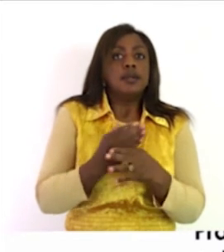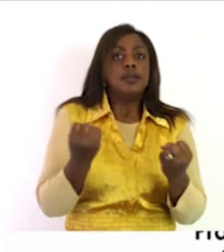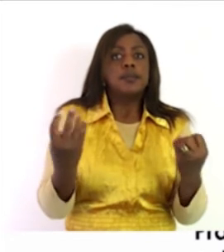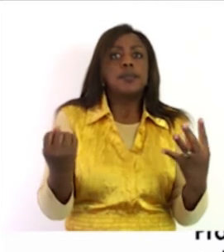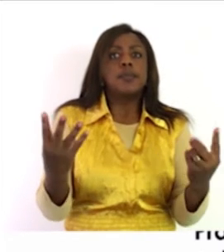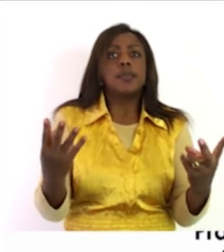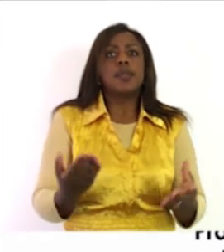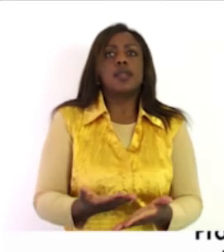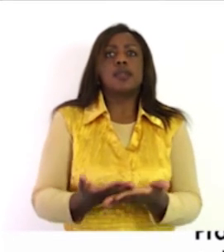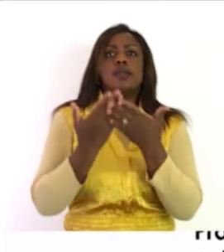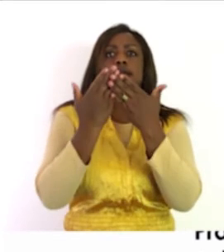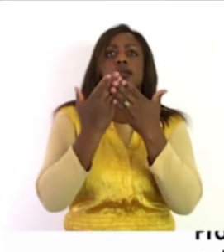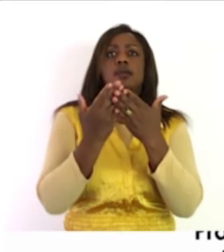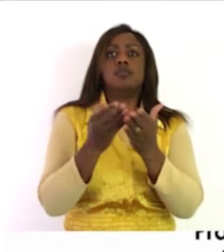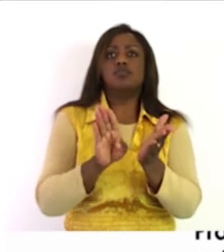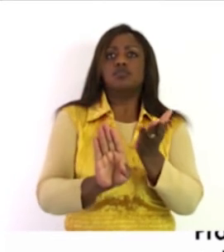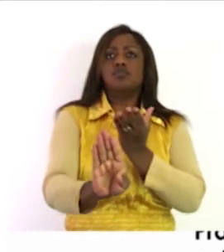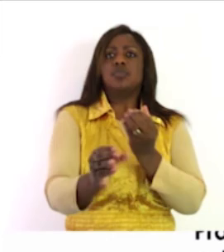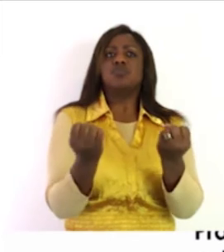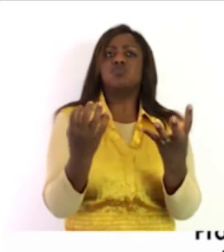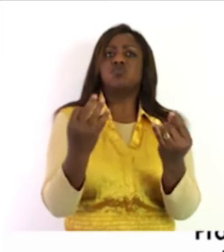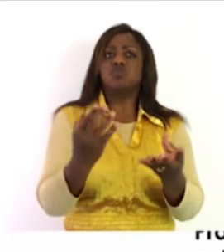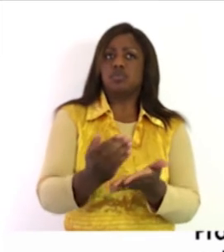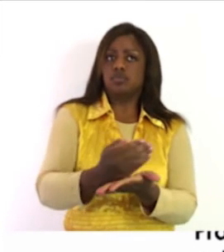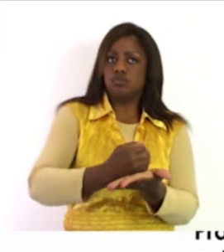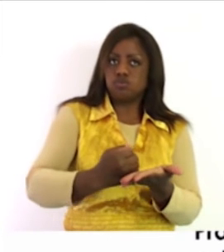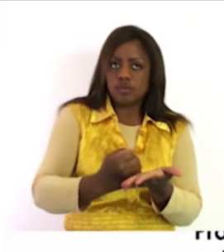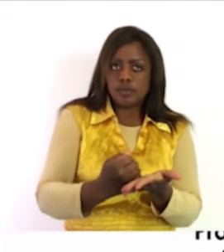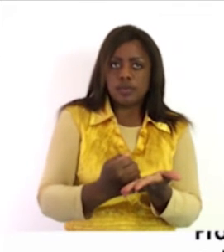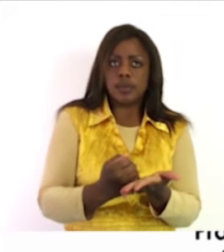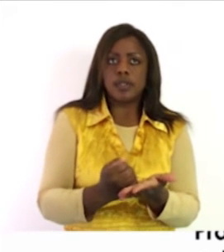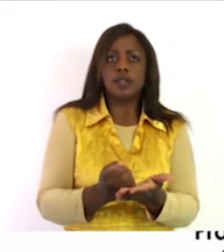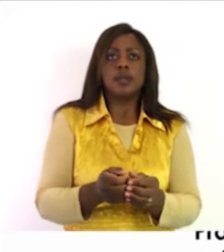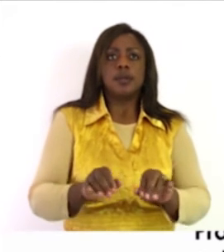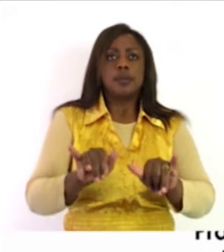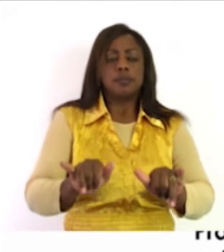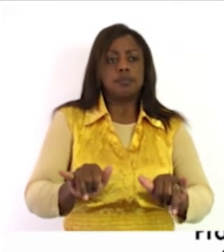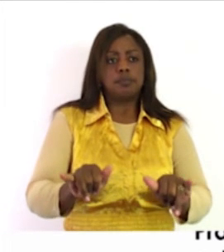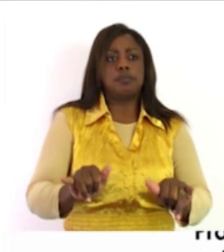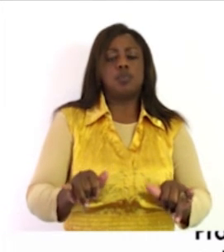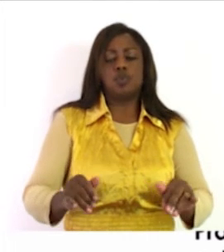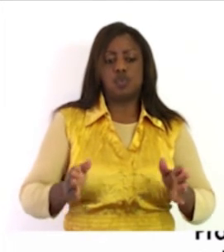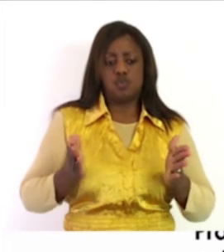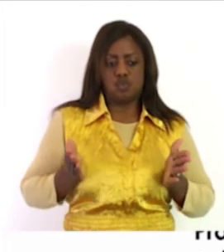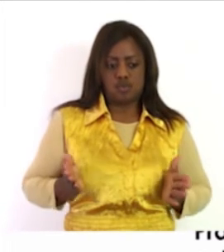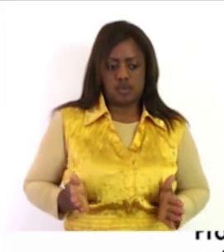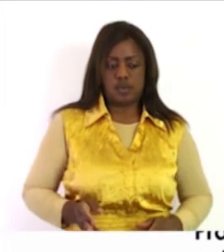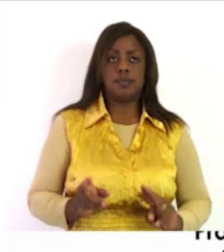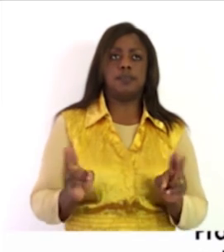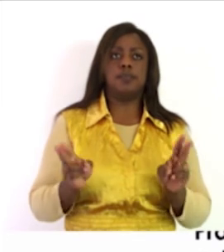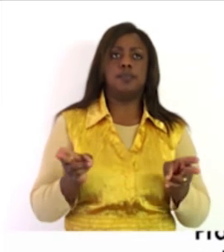blood with each beat, allowing it to beat slower and keep your blood pressure under control.